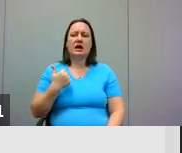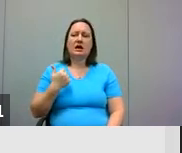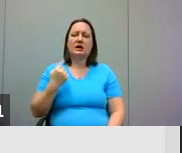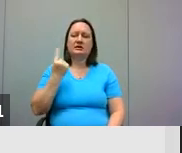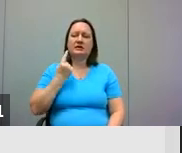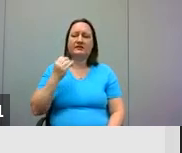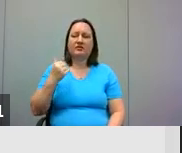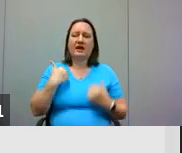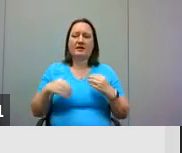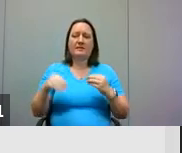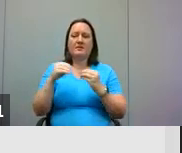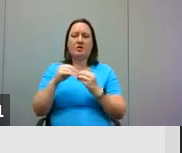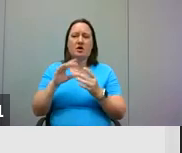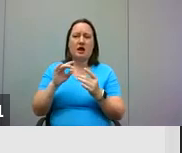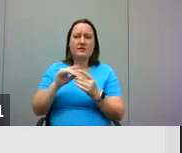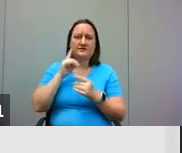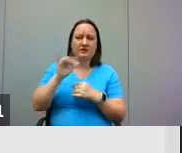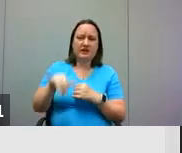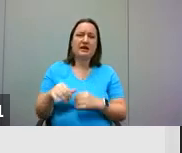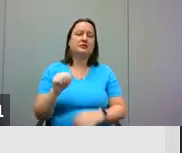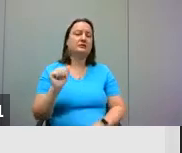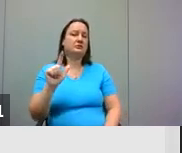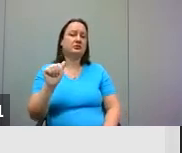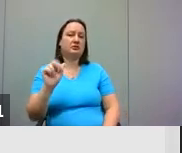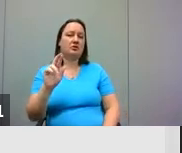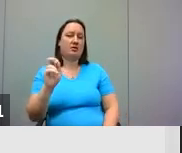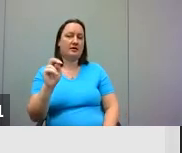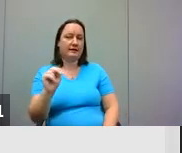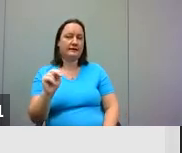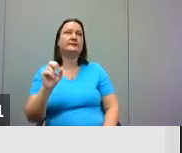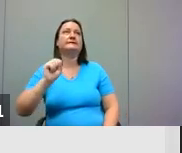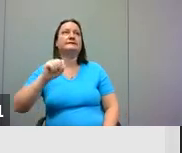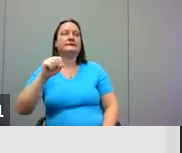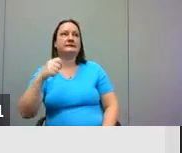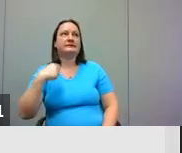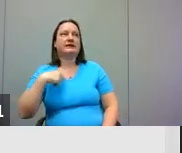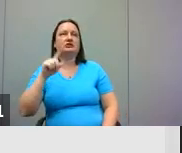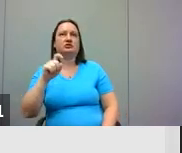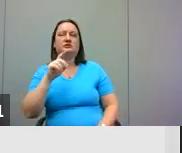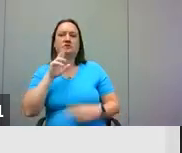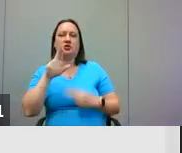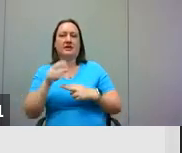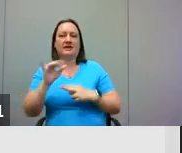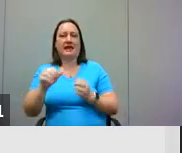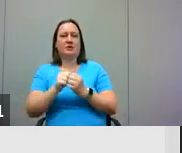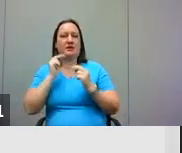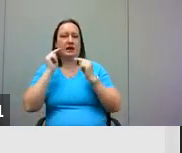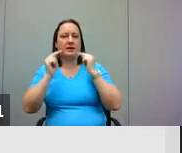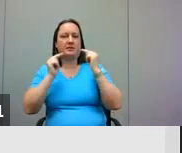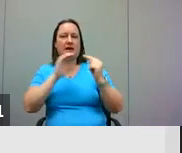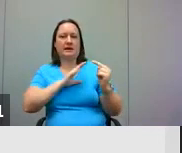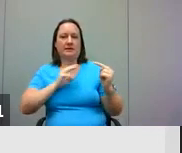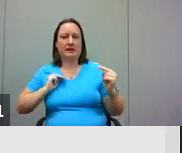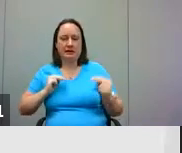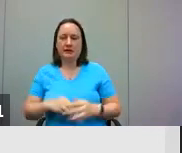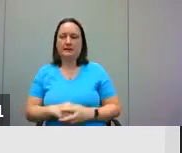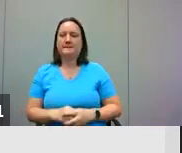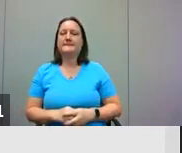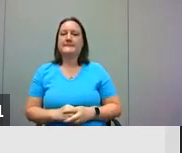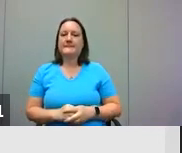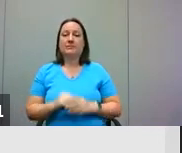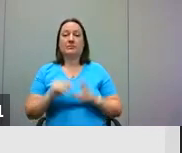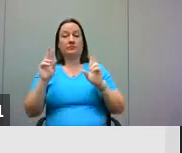talk about that. So I should have gone over that when we were talking about the nominating committee. Somebody